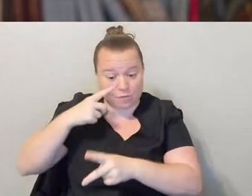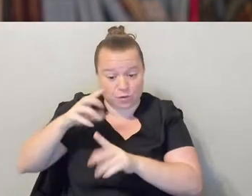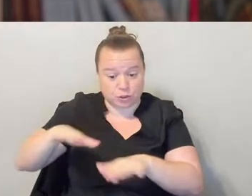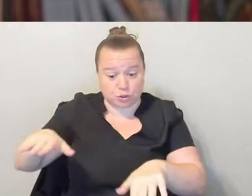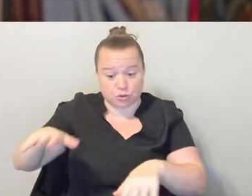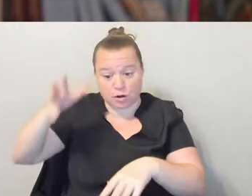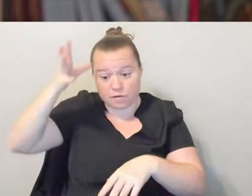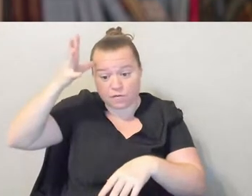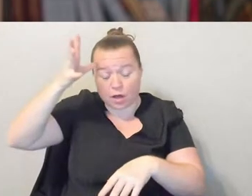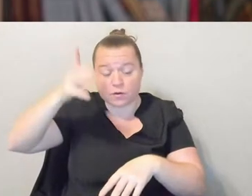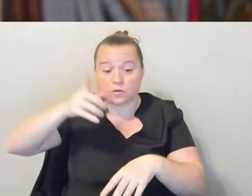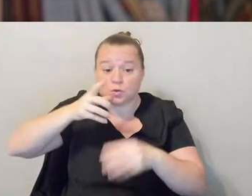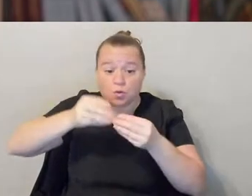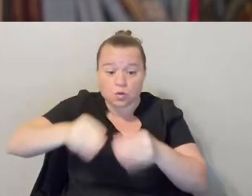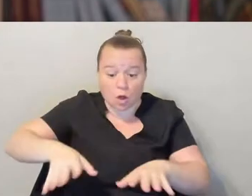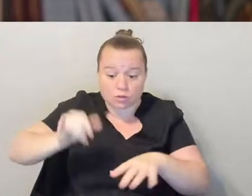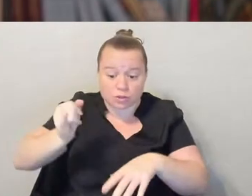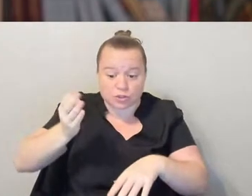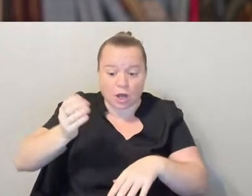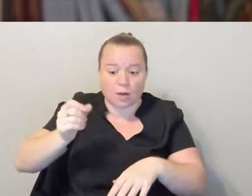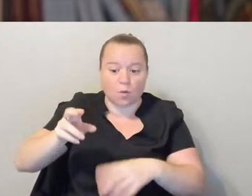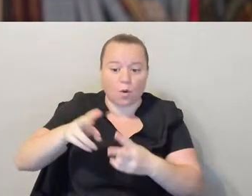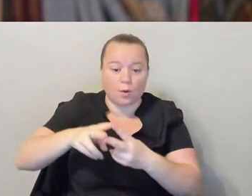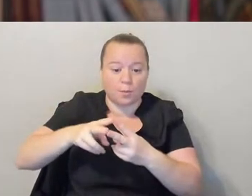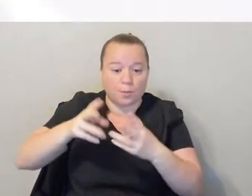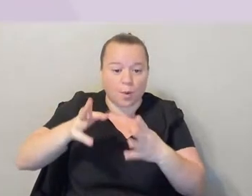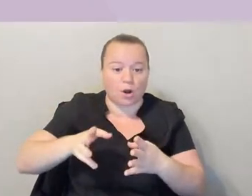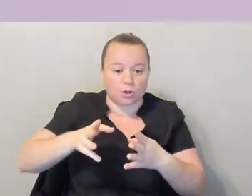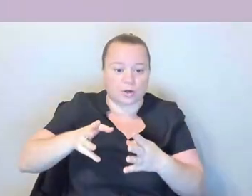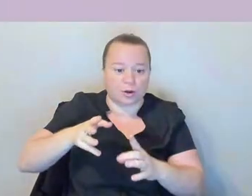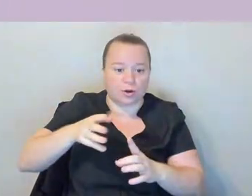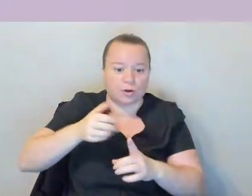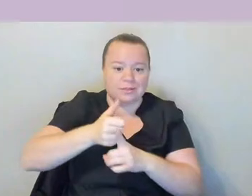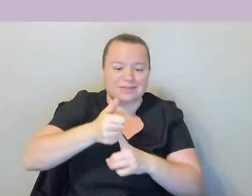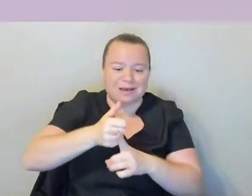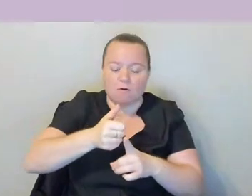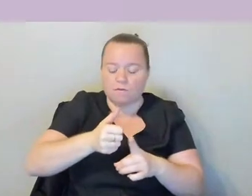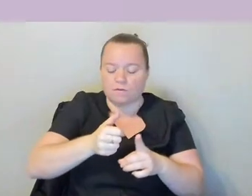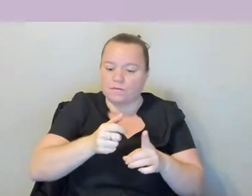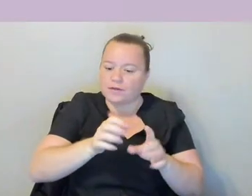their jobs or whose partner was an essential worker.